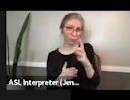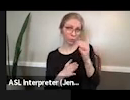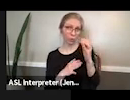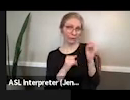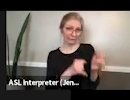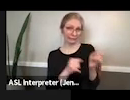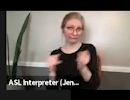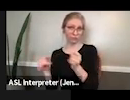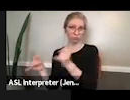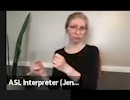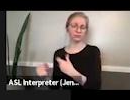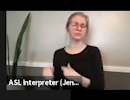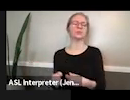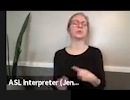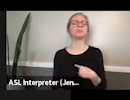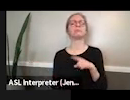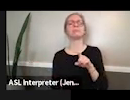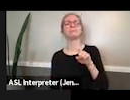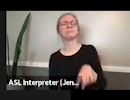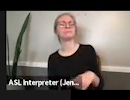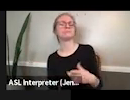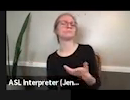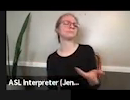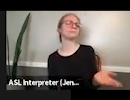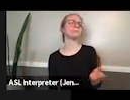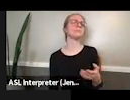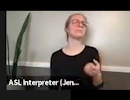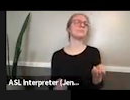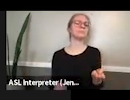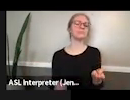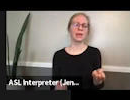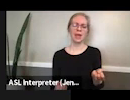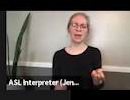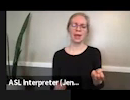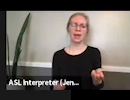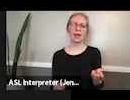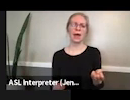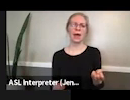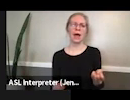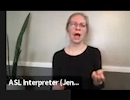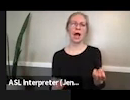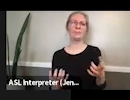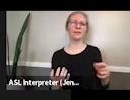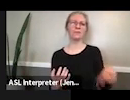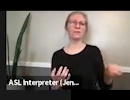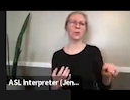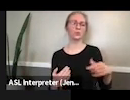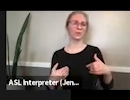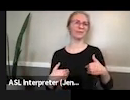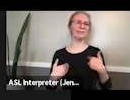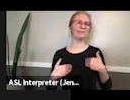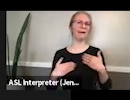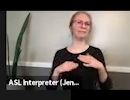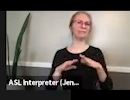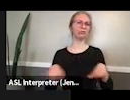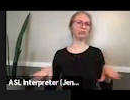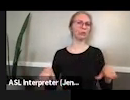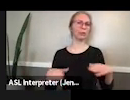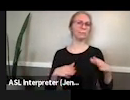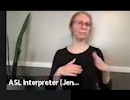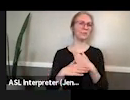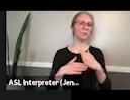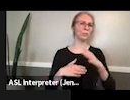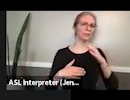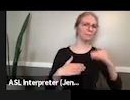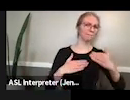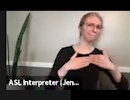you, how many of those were young children between the ages of birth and 2? All right.